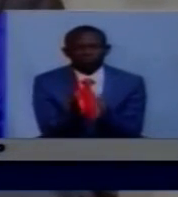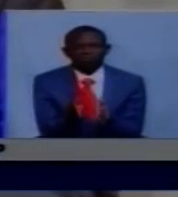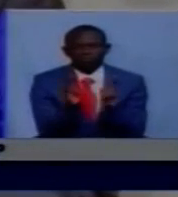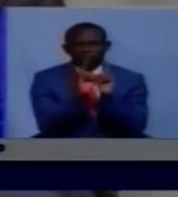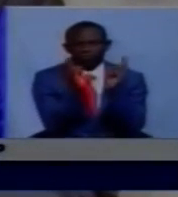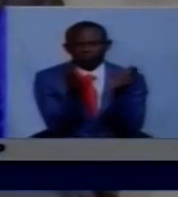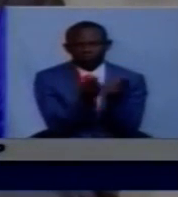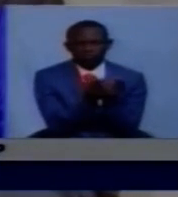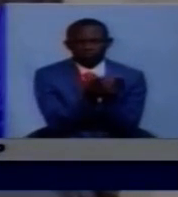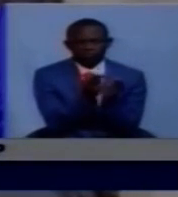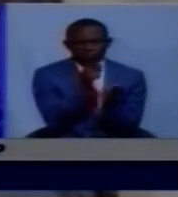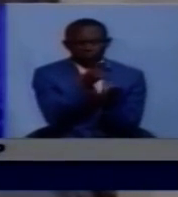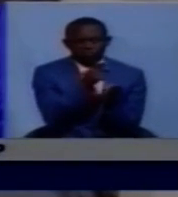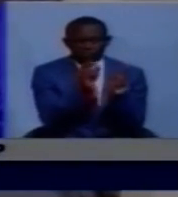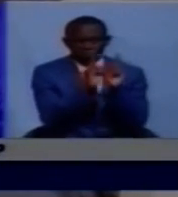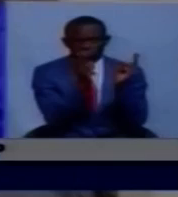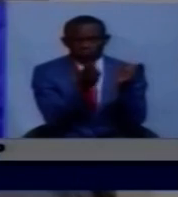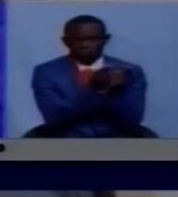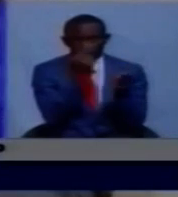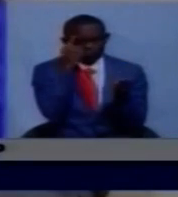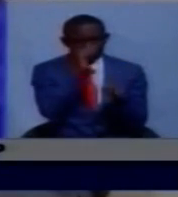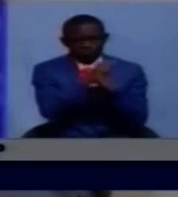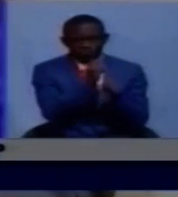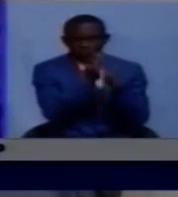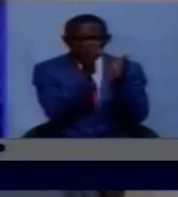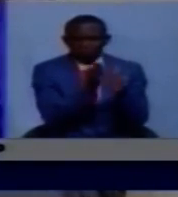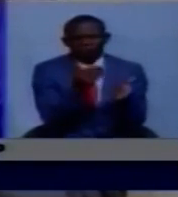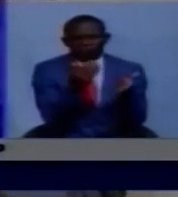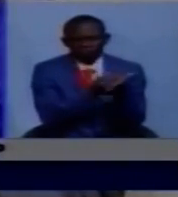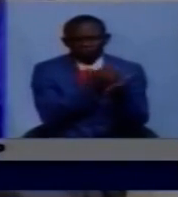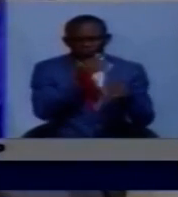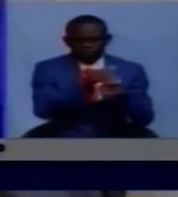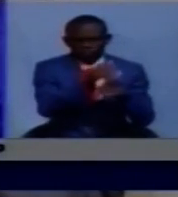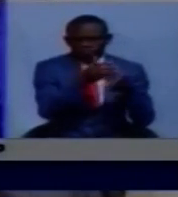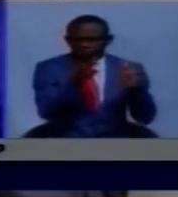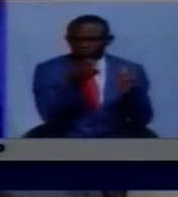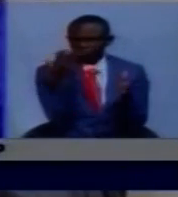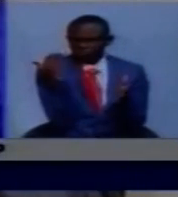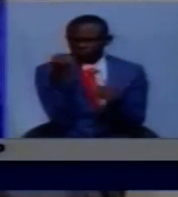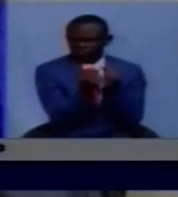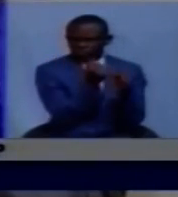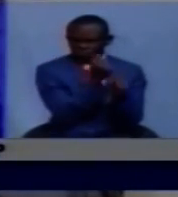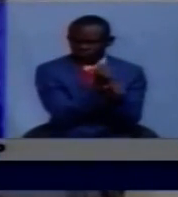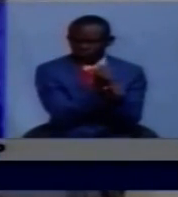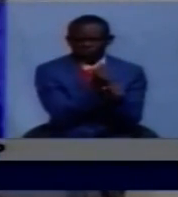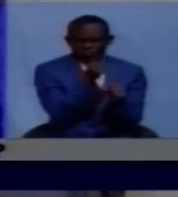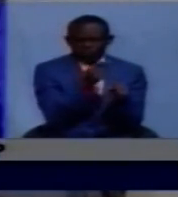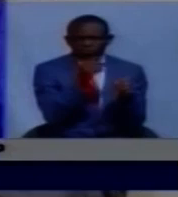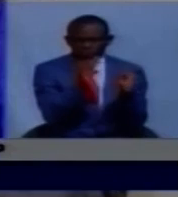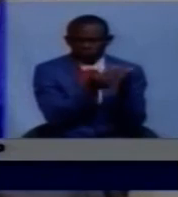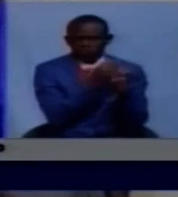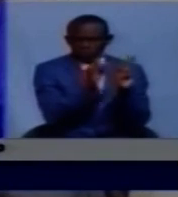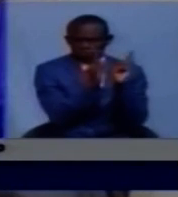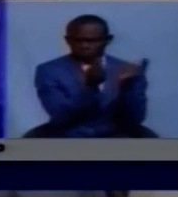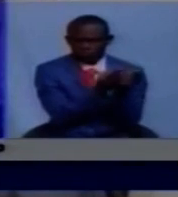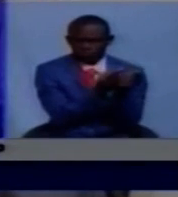ago, which we are trying to facilitate as the Ministry of Labor to see if we can provide the necessary capacity building for the leaders.